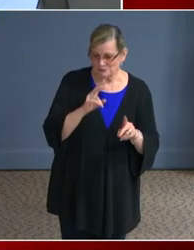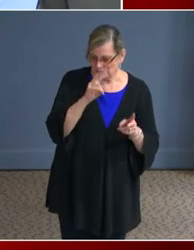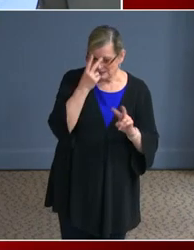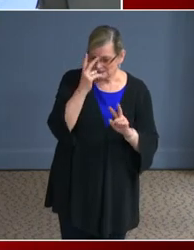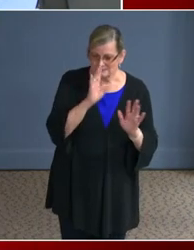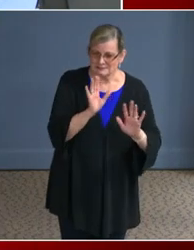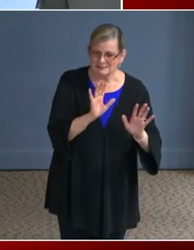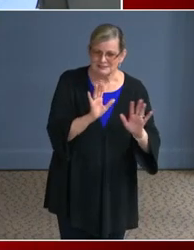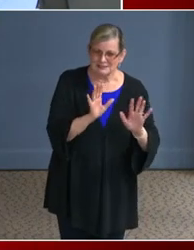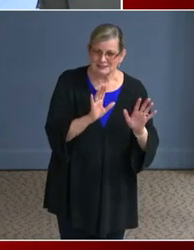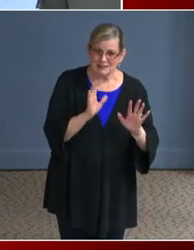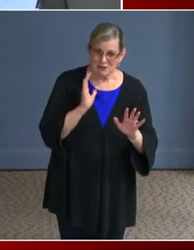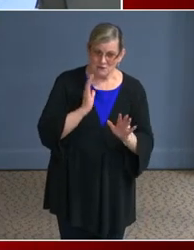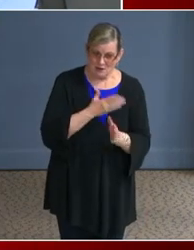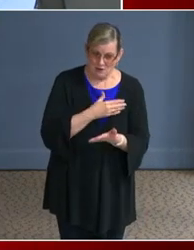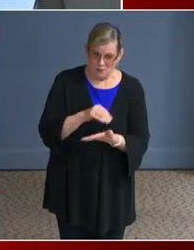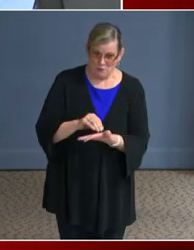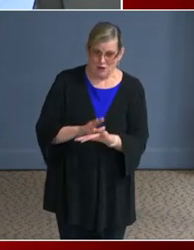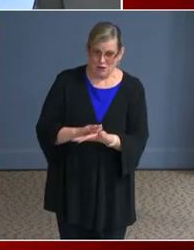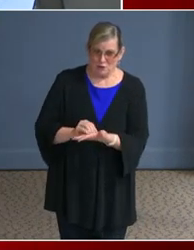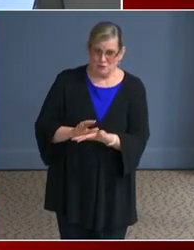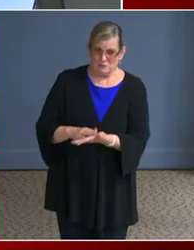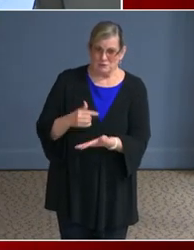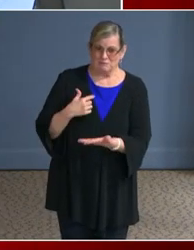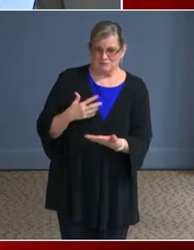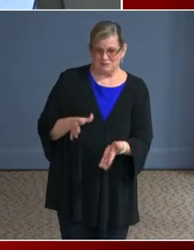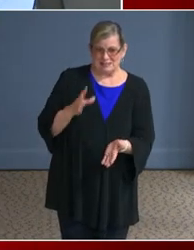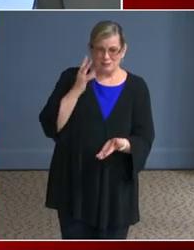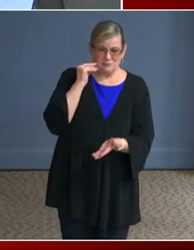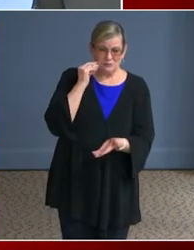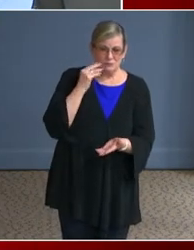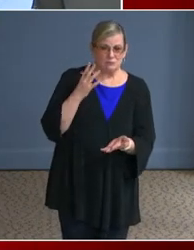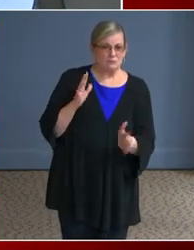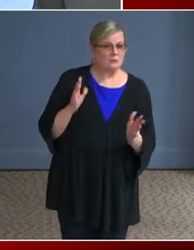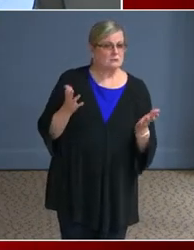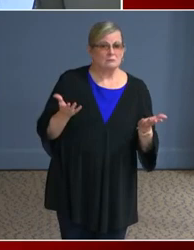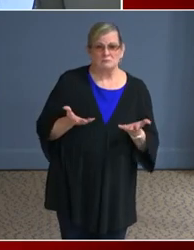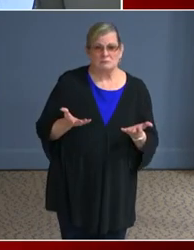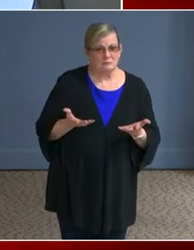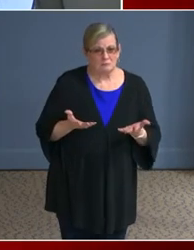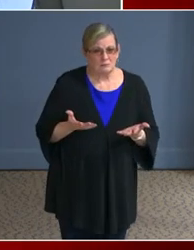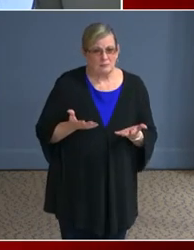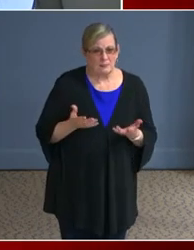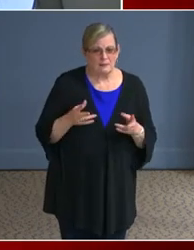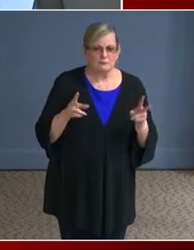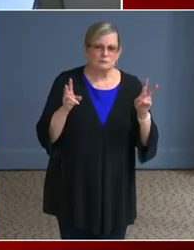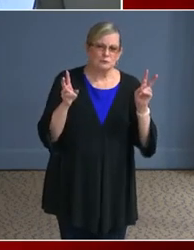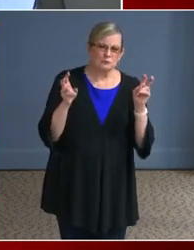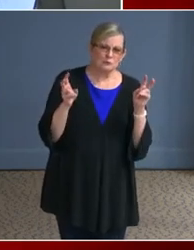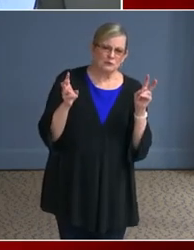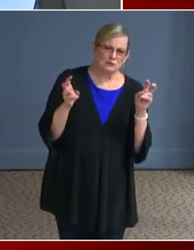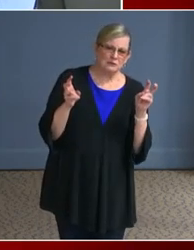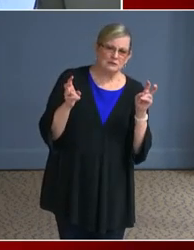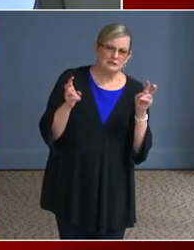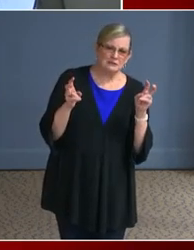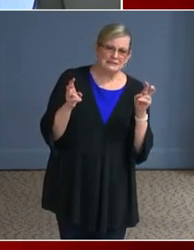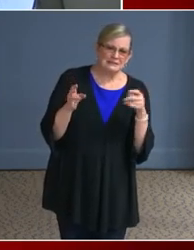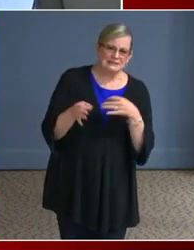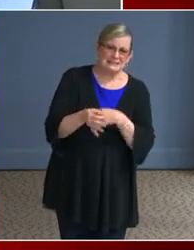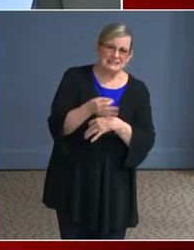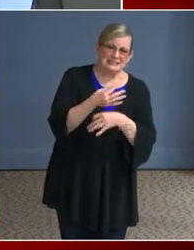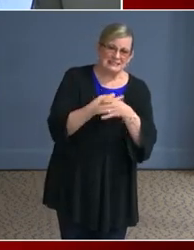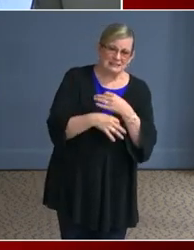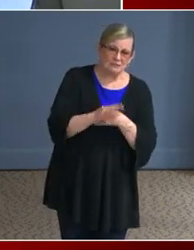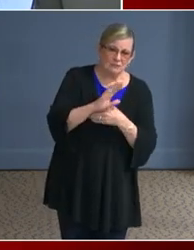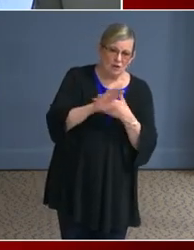per our records. What we experienced was there's something essentially that exchanges all of the data that comes